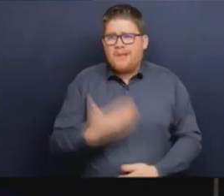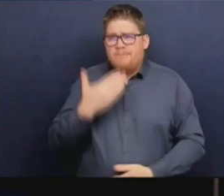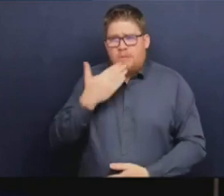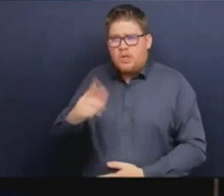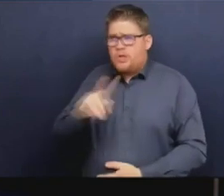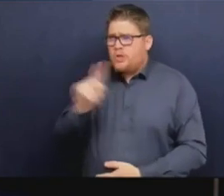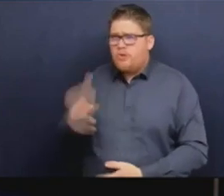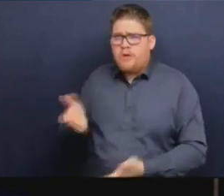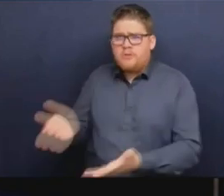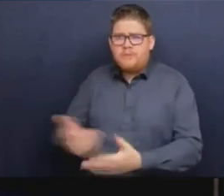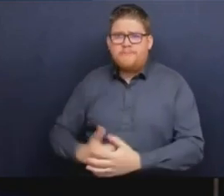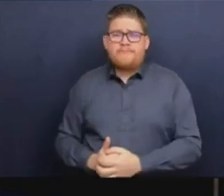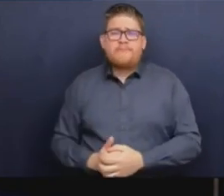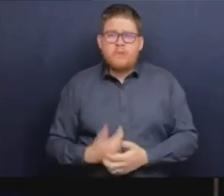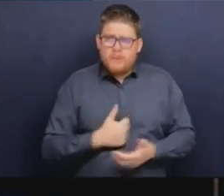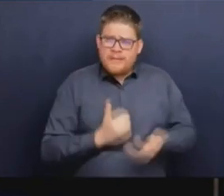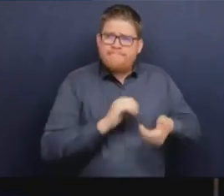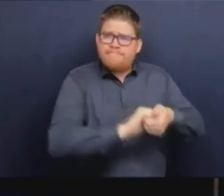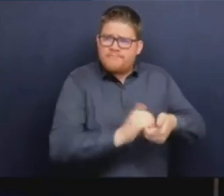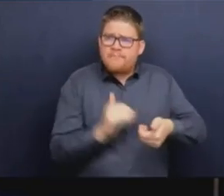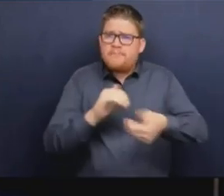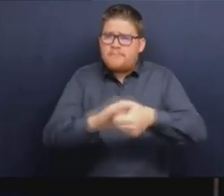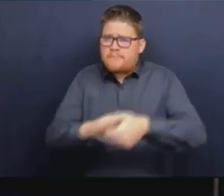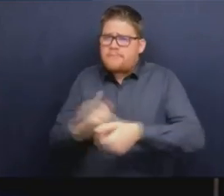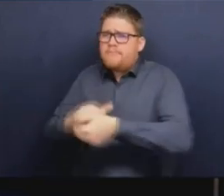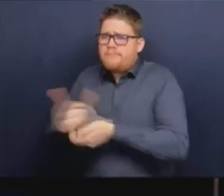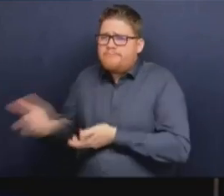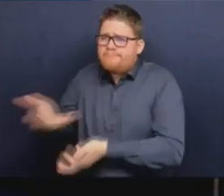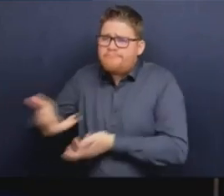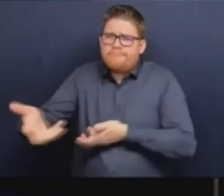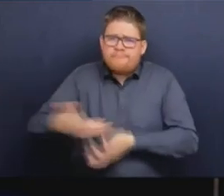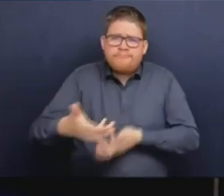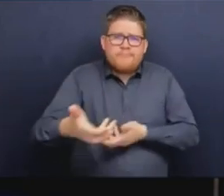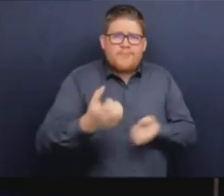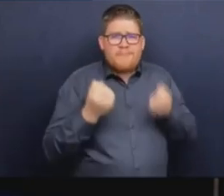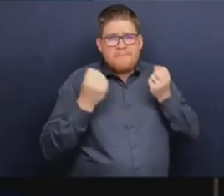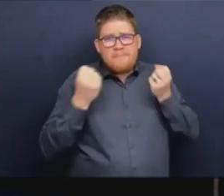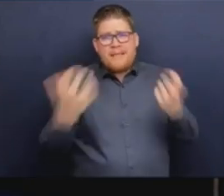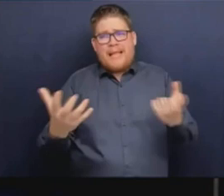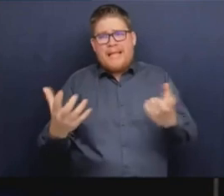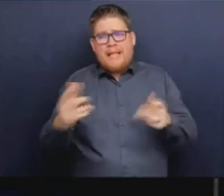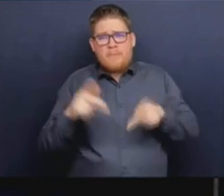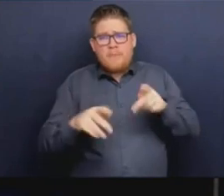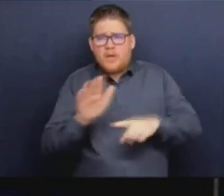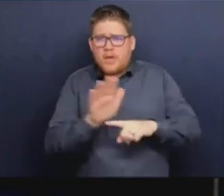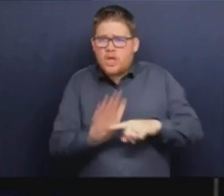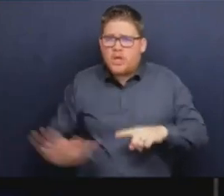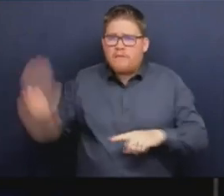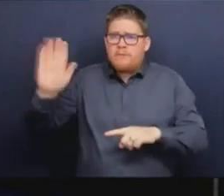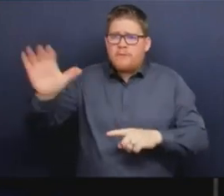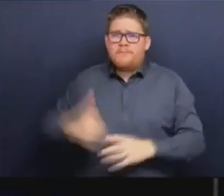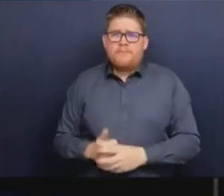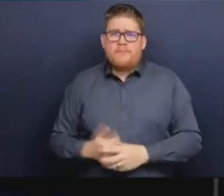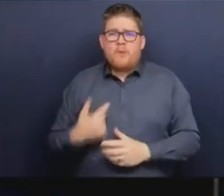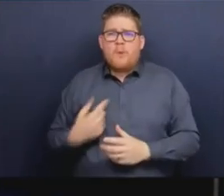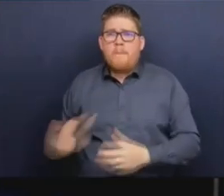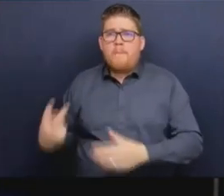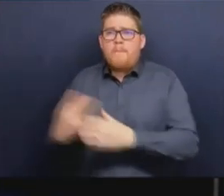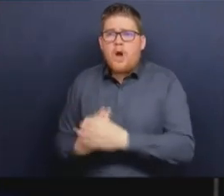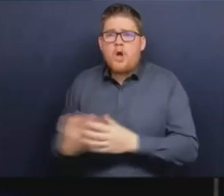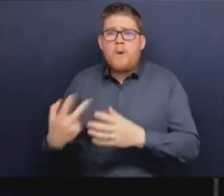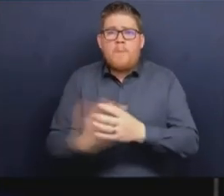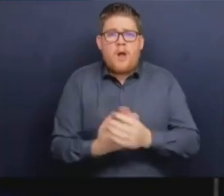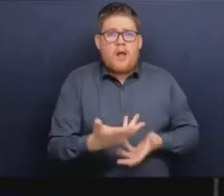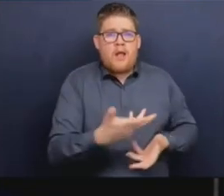our consultation. And those are the people, those are the community partners we want to take along as we implement this